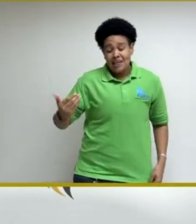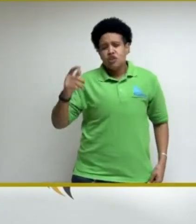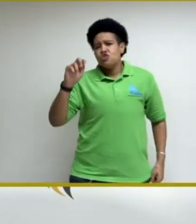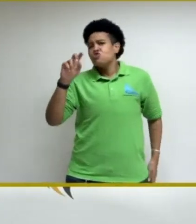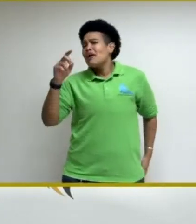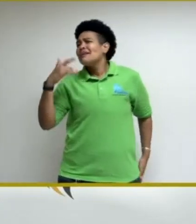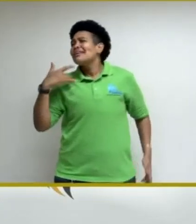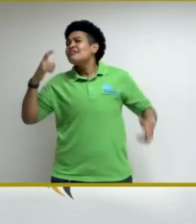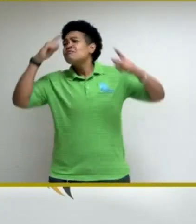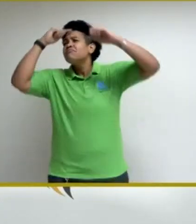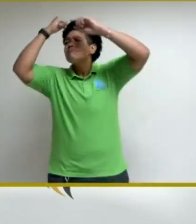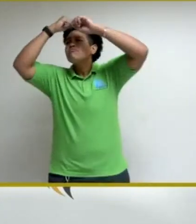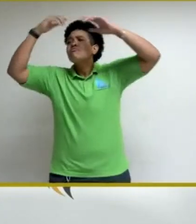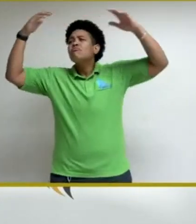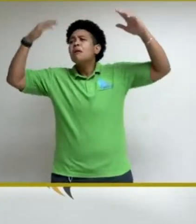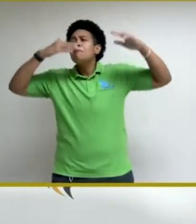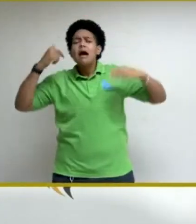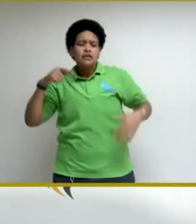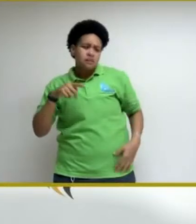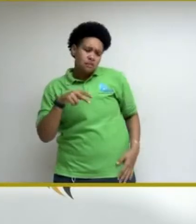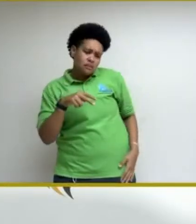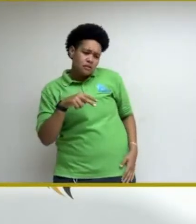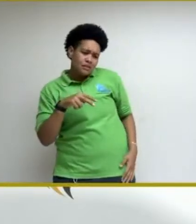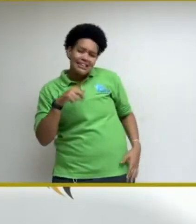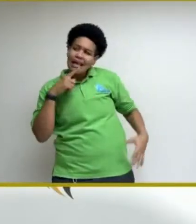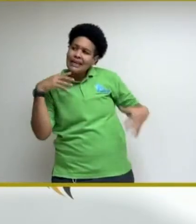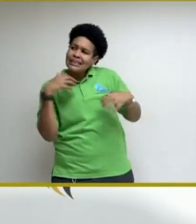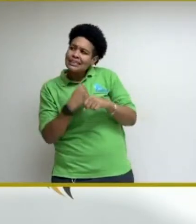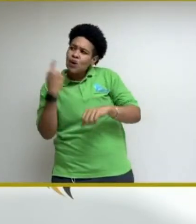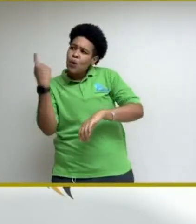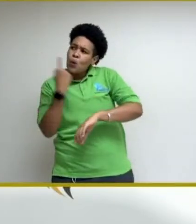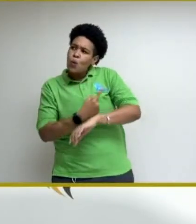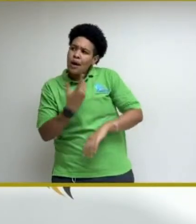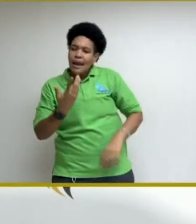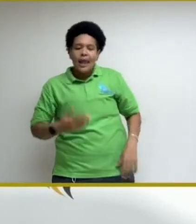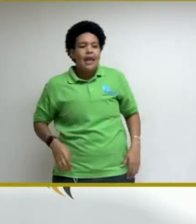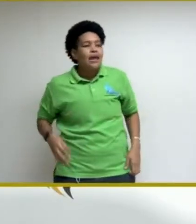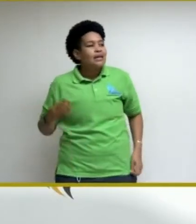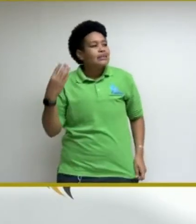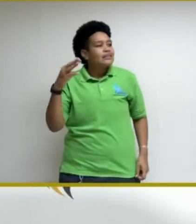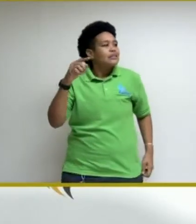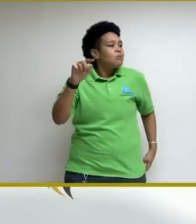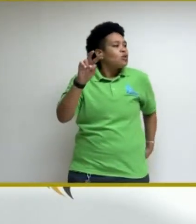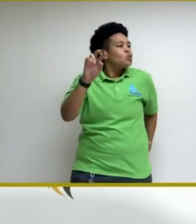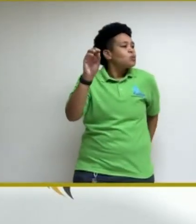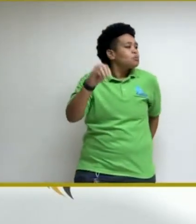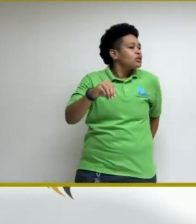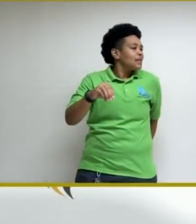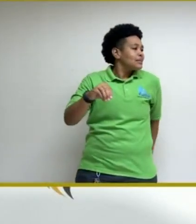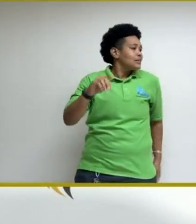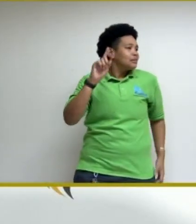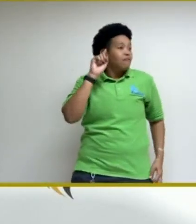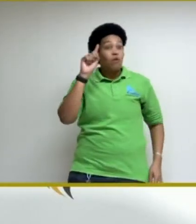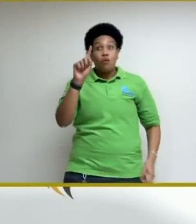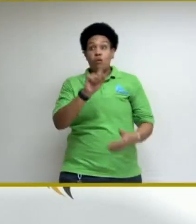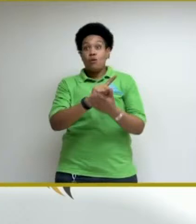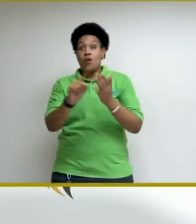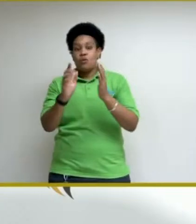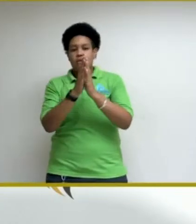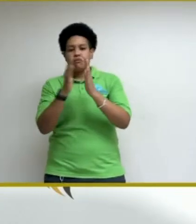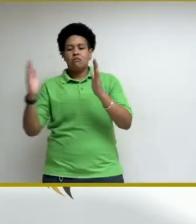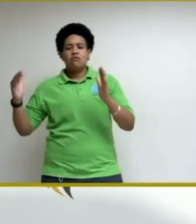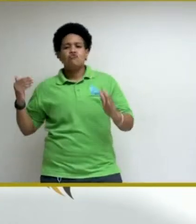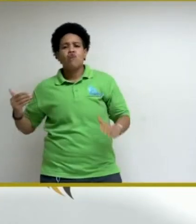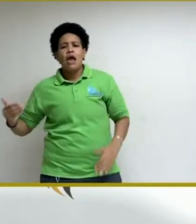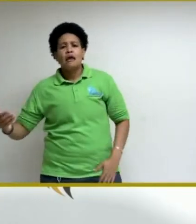a better picture than a snapshot of a day, is 16.2%. And this, of course, is a